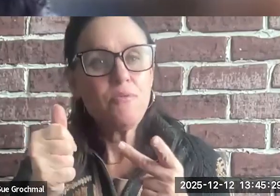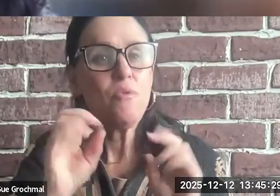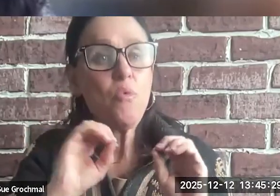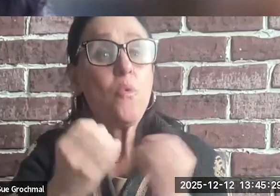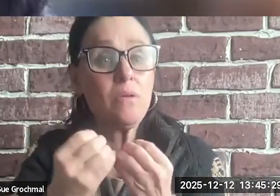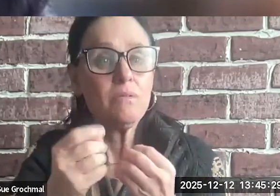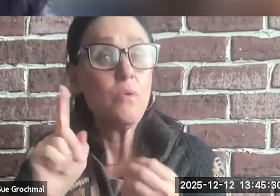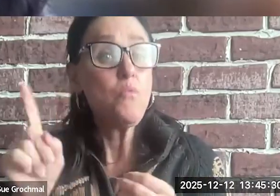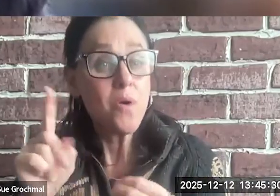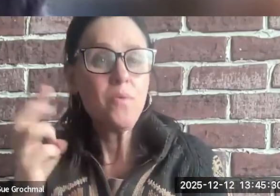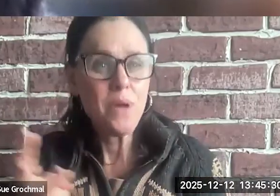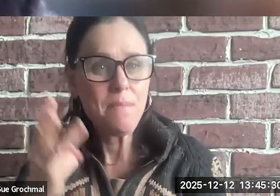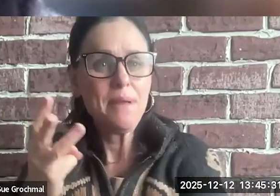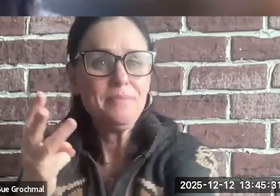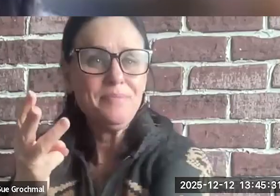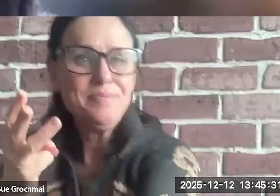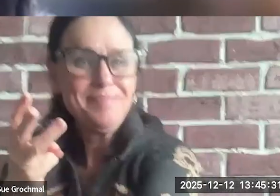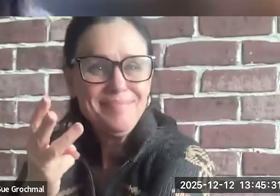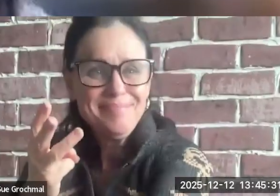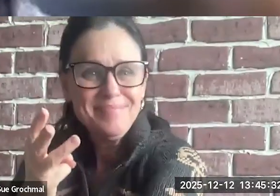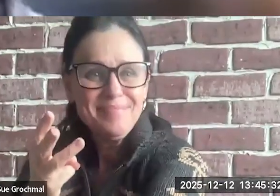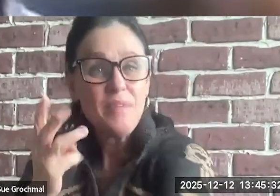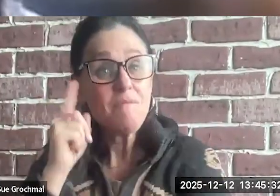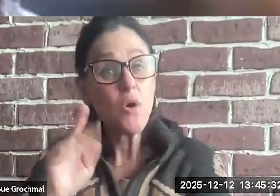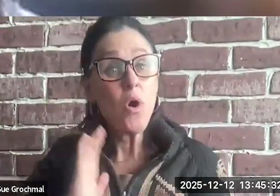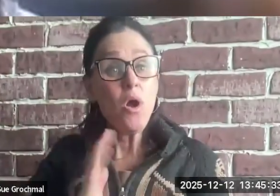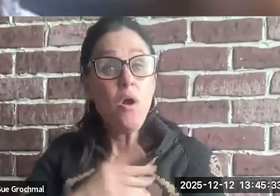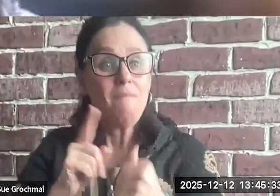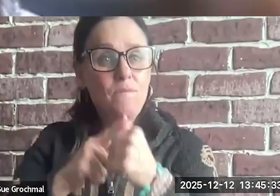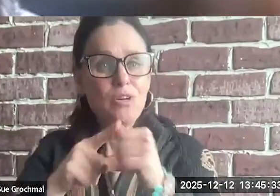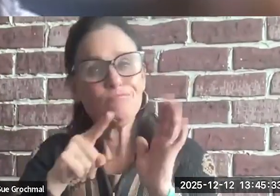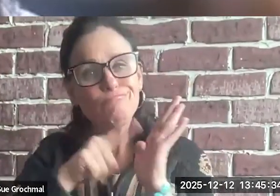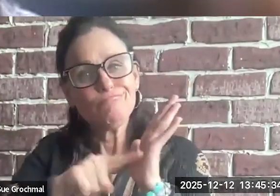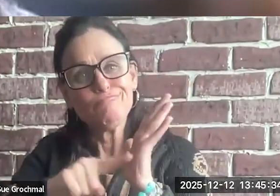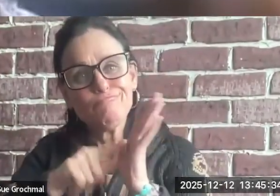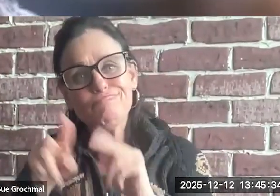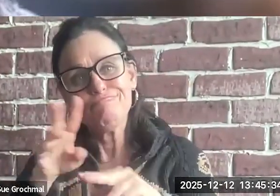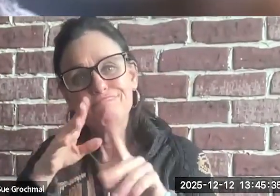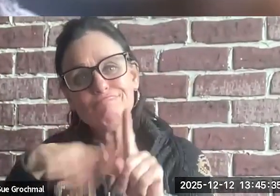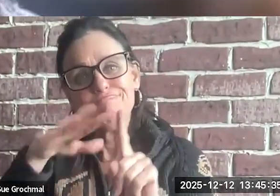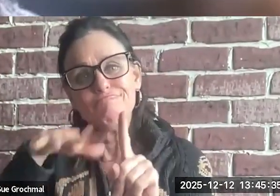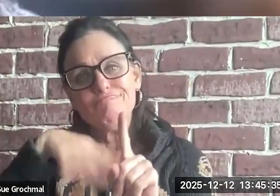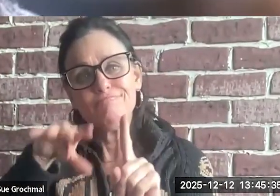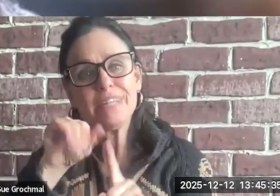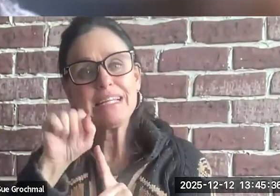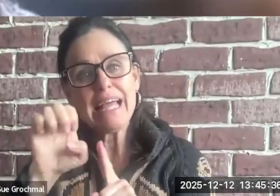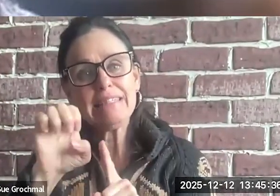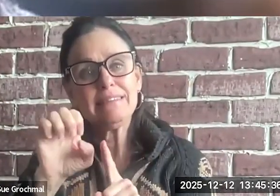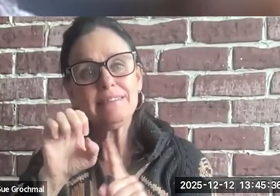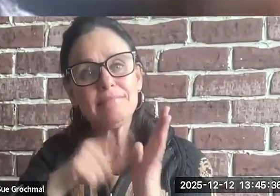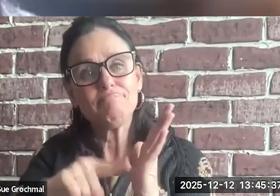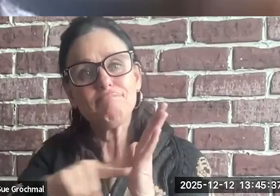located in Winnipeg to conduct our first case study. And then throughout